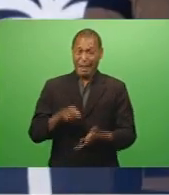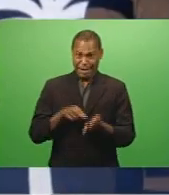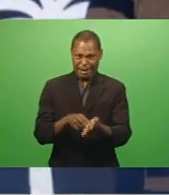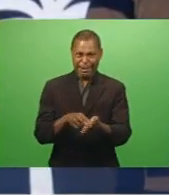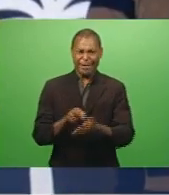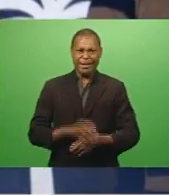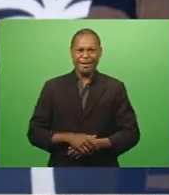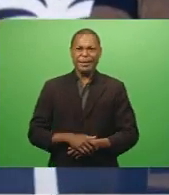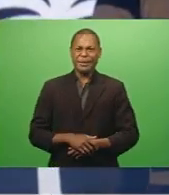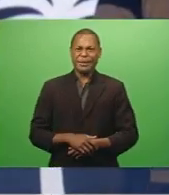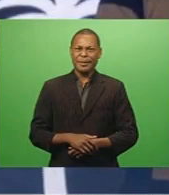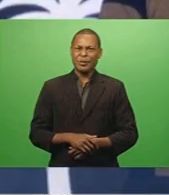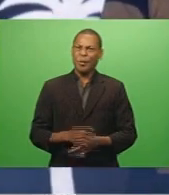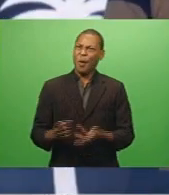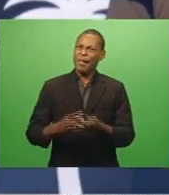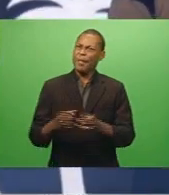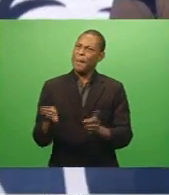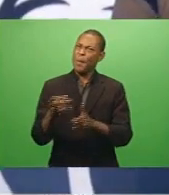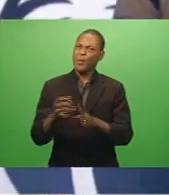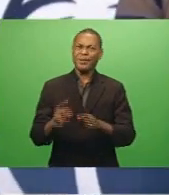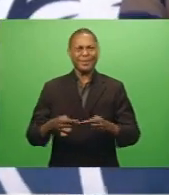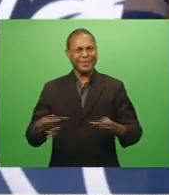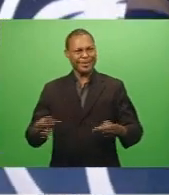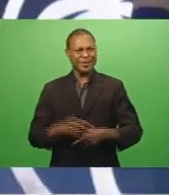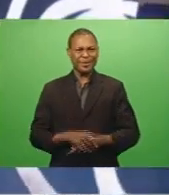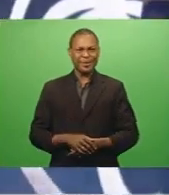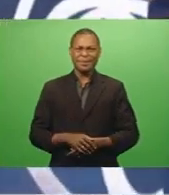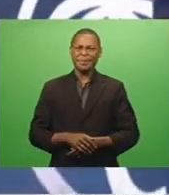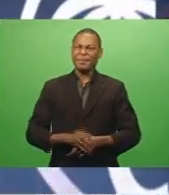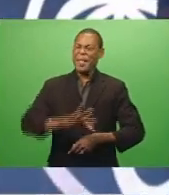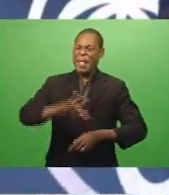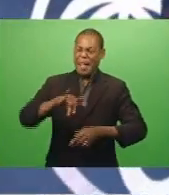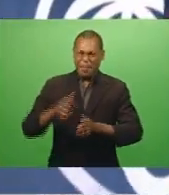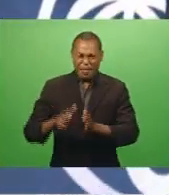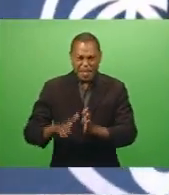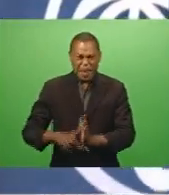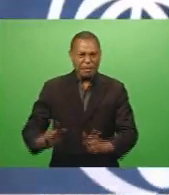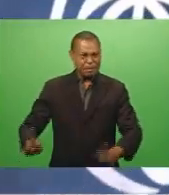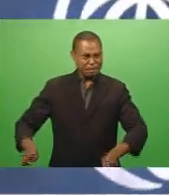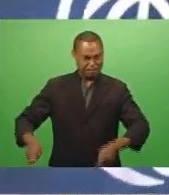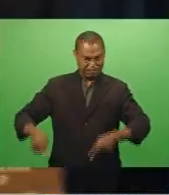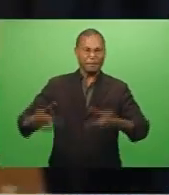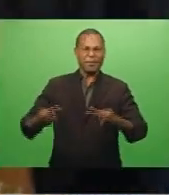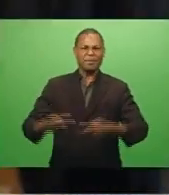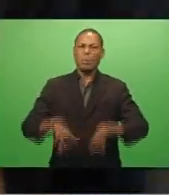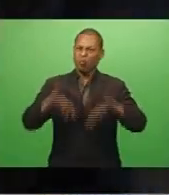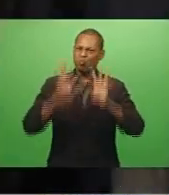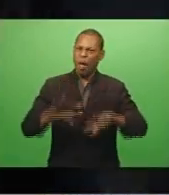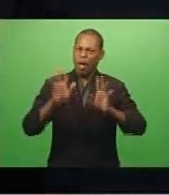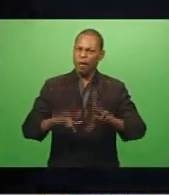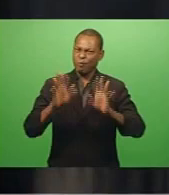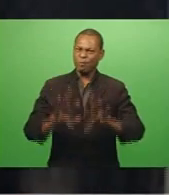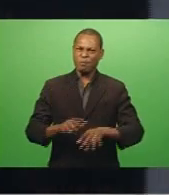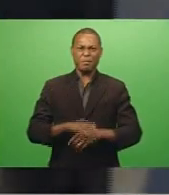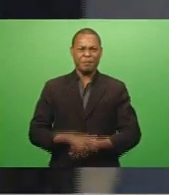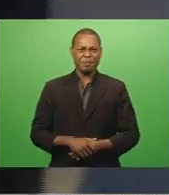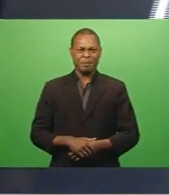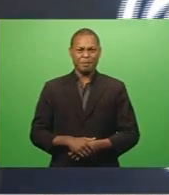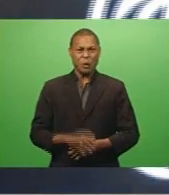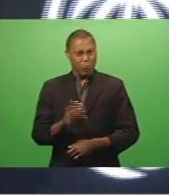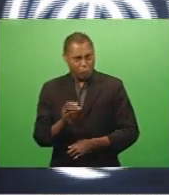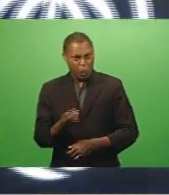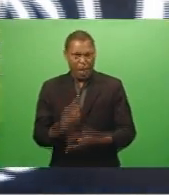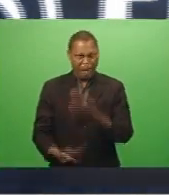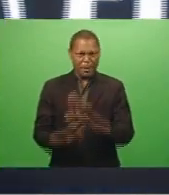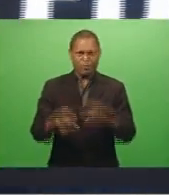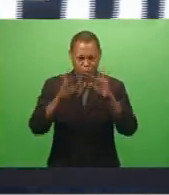Likewise, another important factor that every time Nandi and Rewa always play, it always rainy weather. Whether or not it's going to rain,